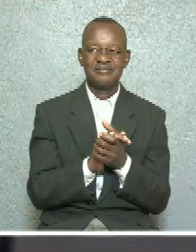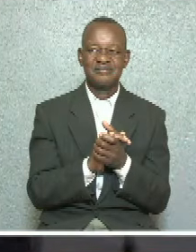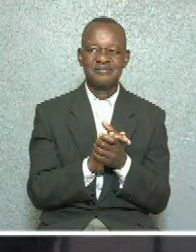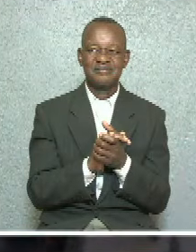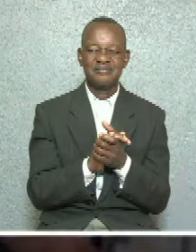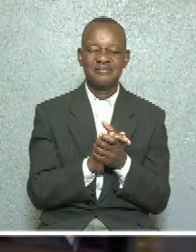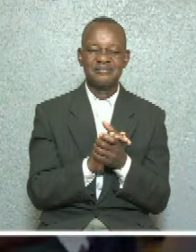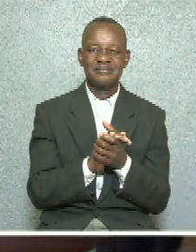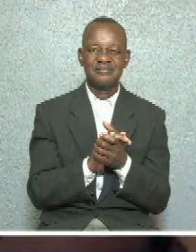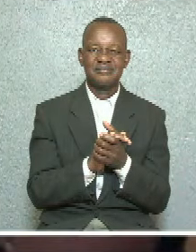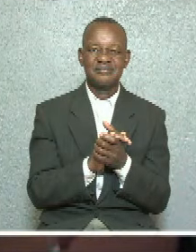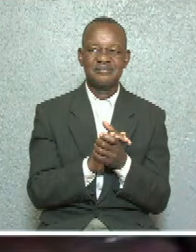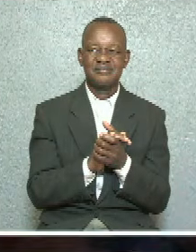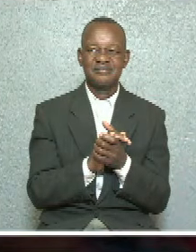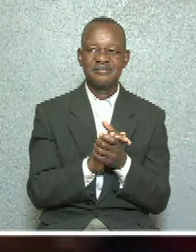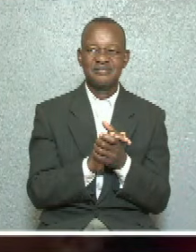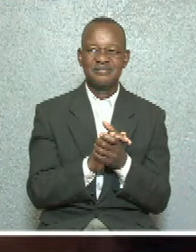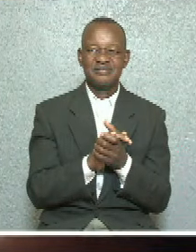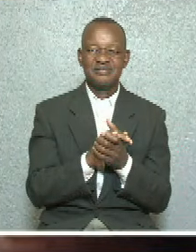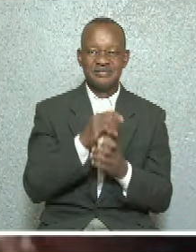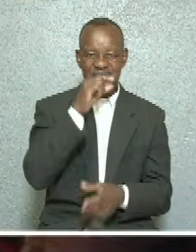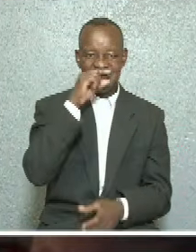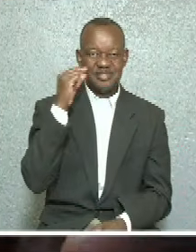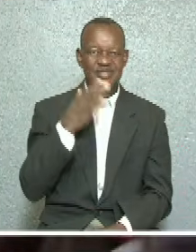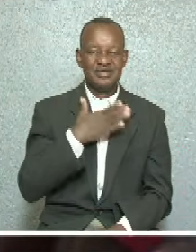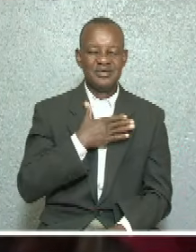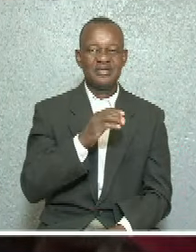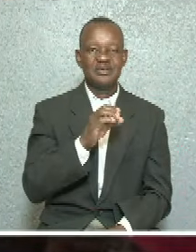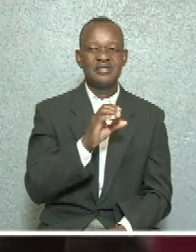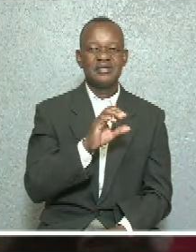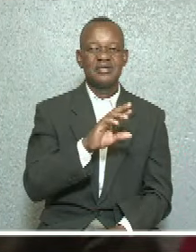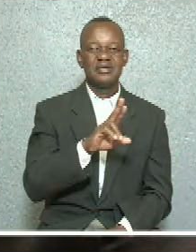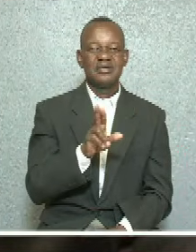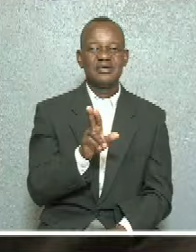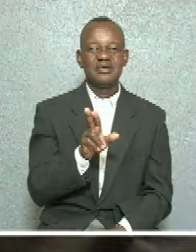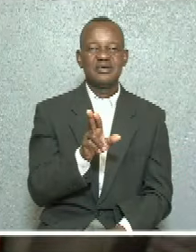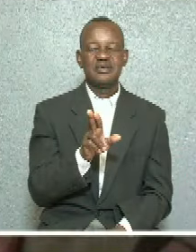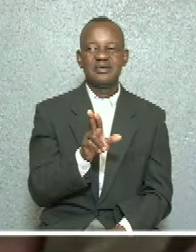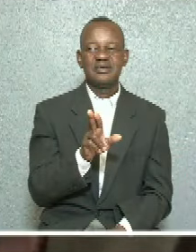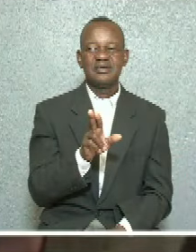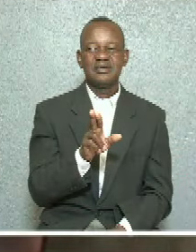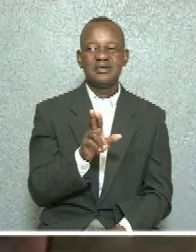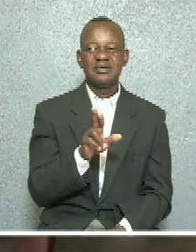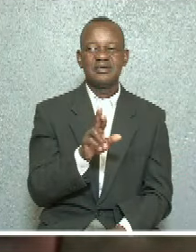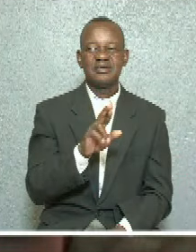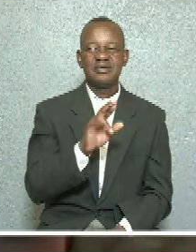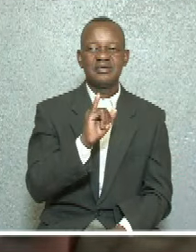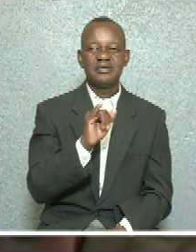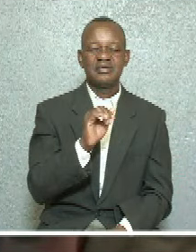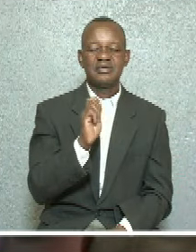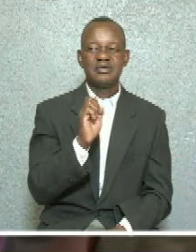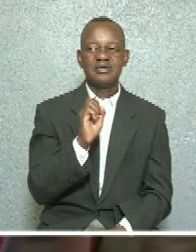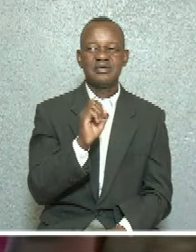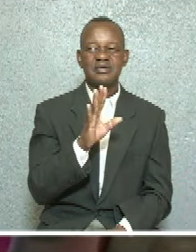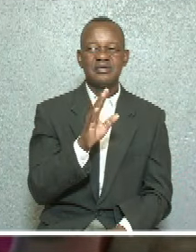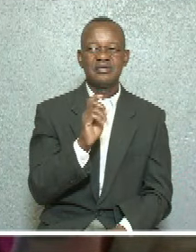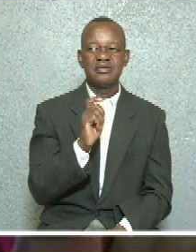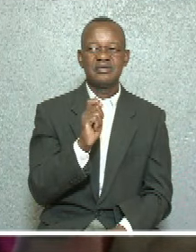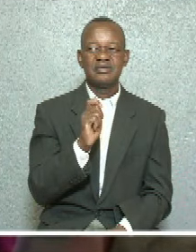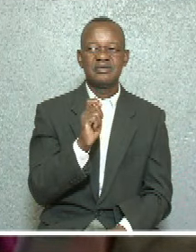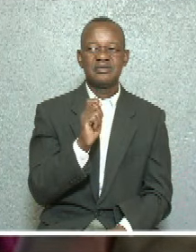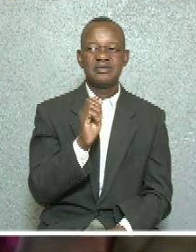My name is Wisdom. I wanted to ask, how old was Dr. Sam Nujoma before he